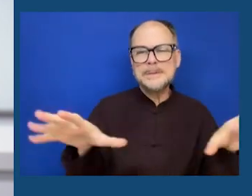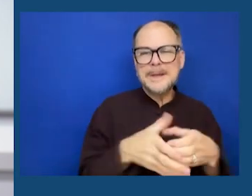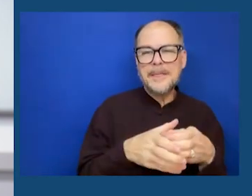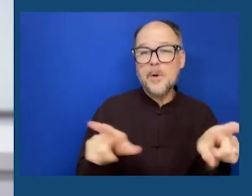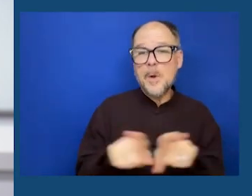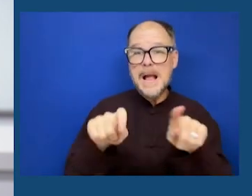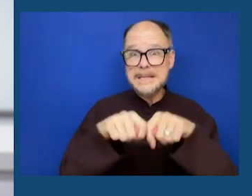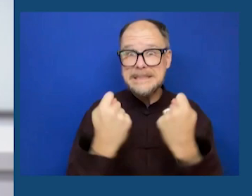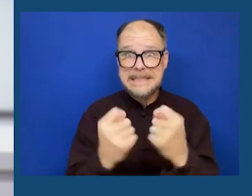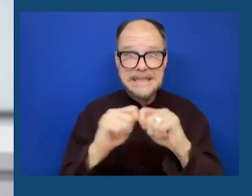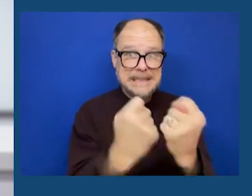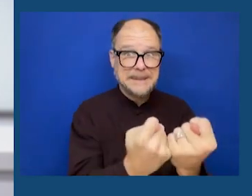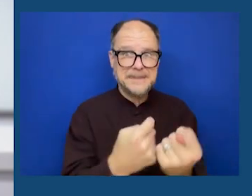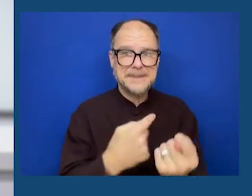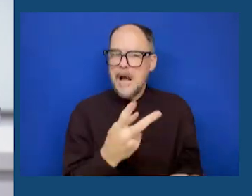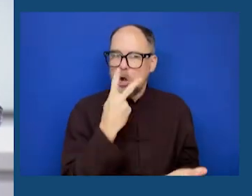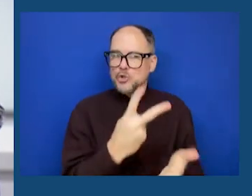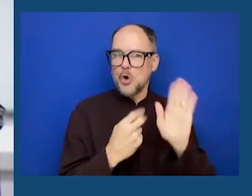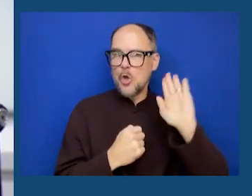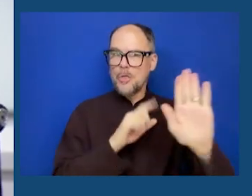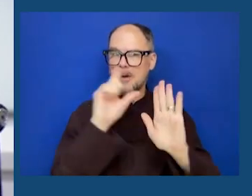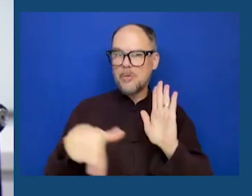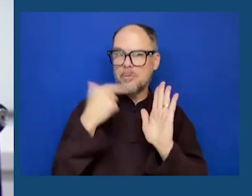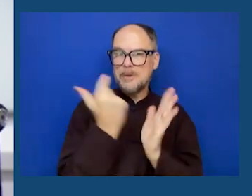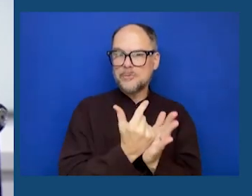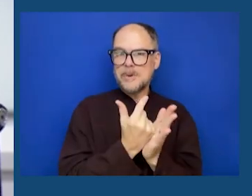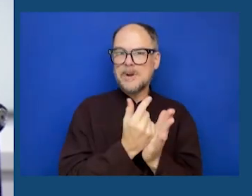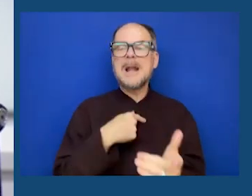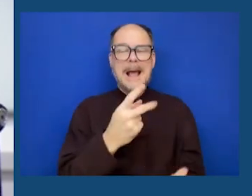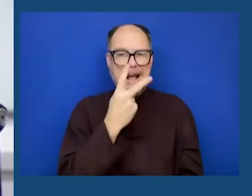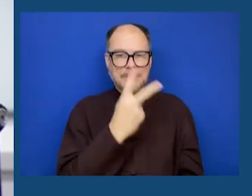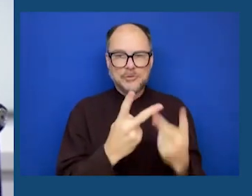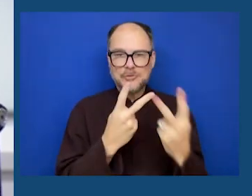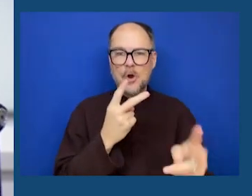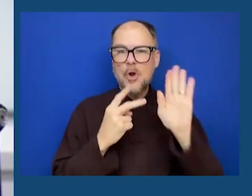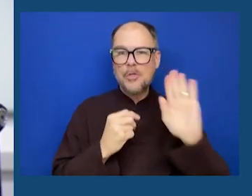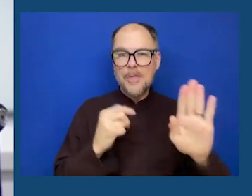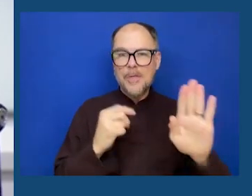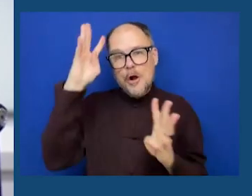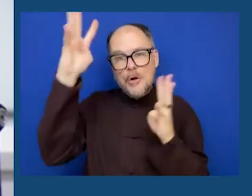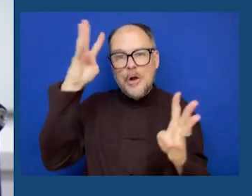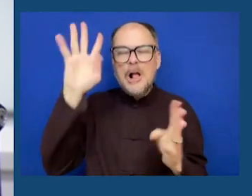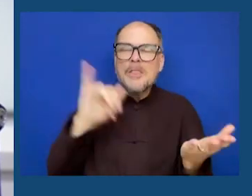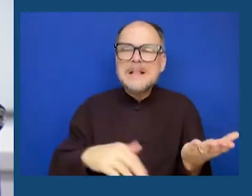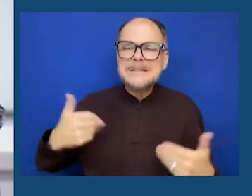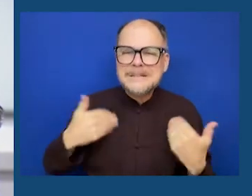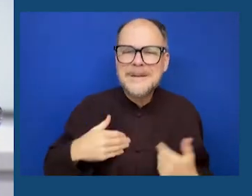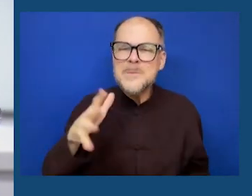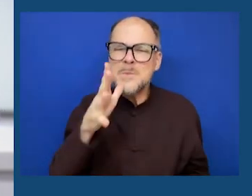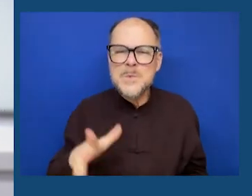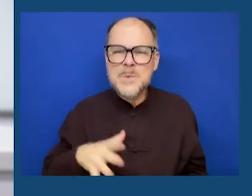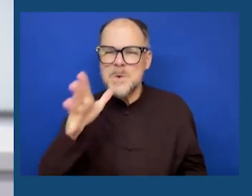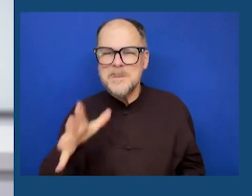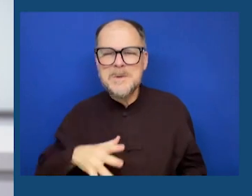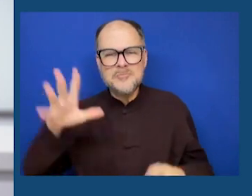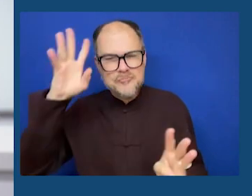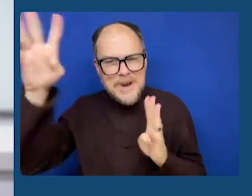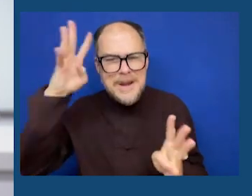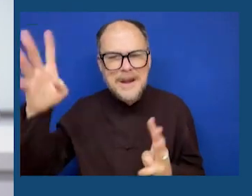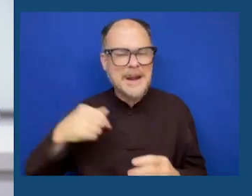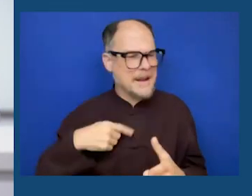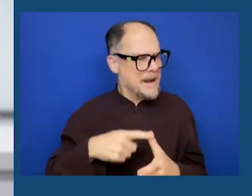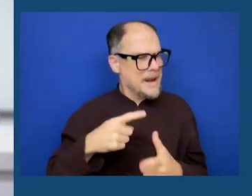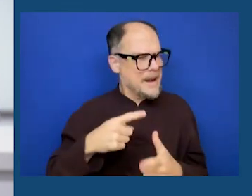able to see the graduation, and they showed me what they innovated, apps that these young women created. And when I went around to all the different